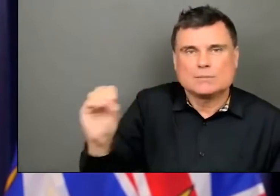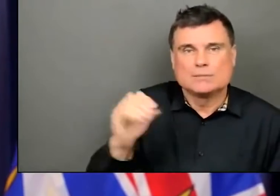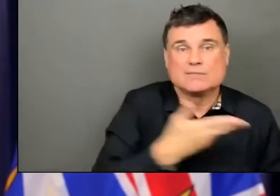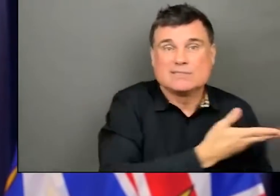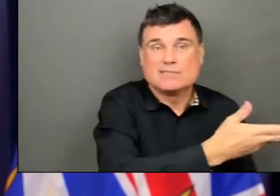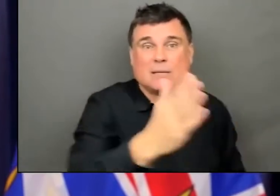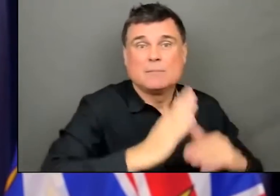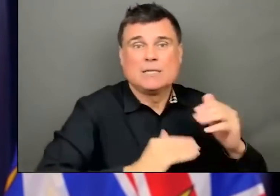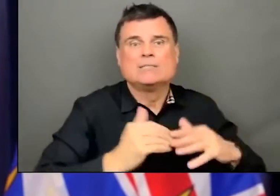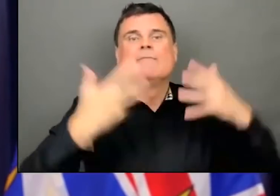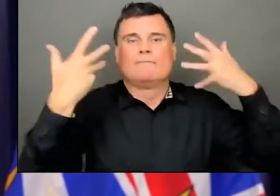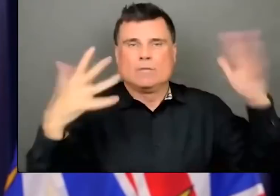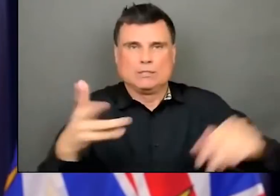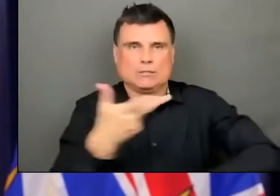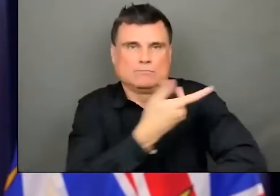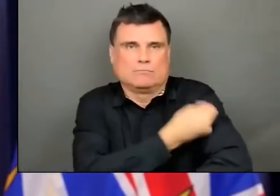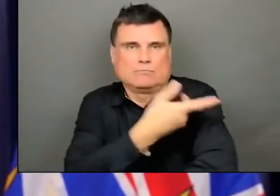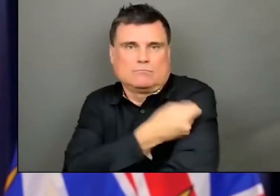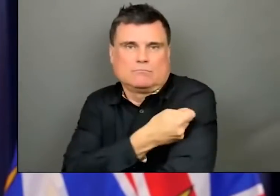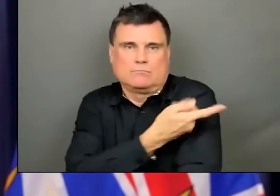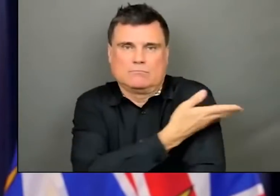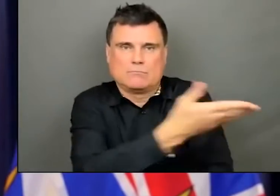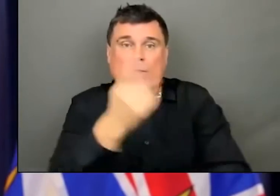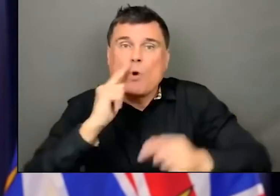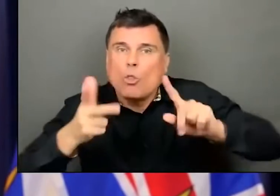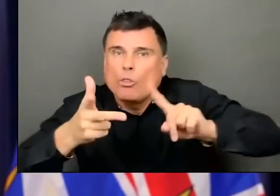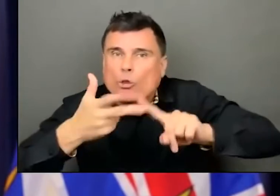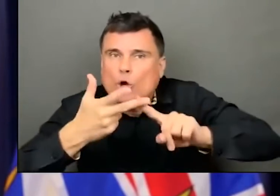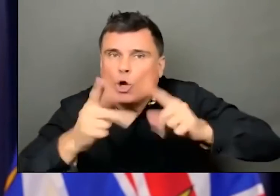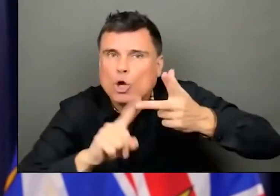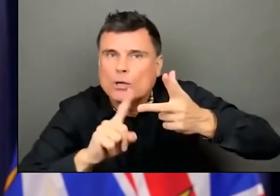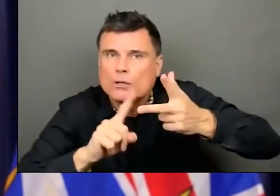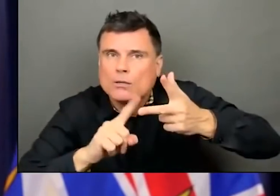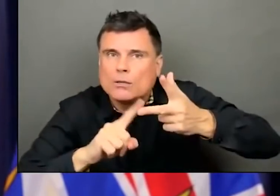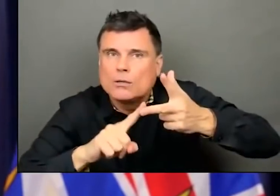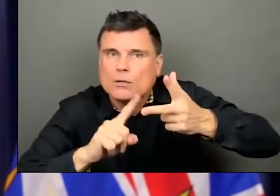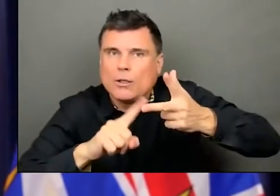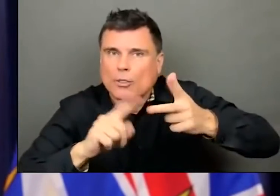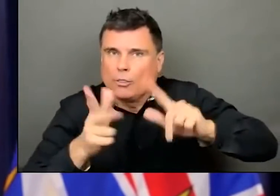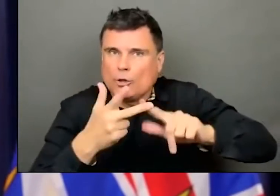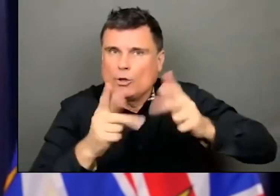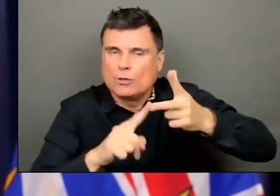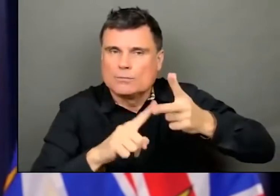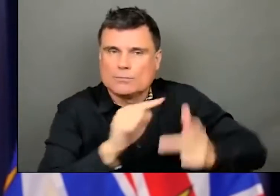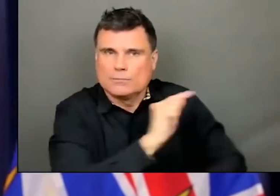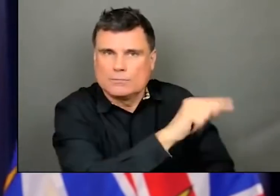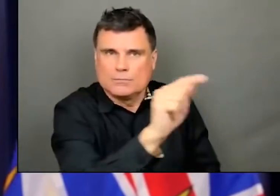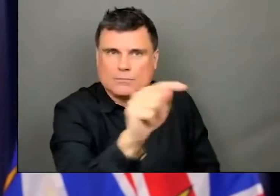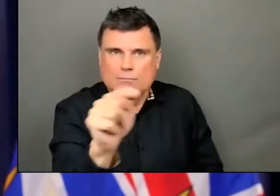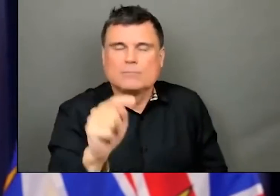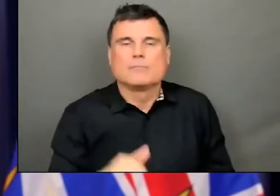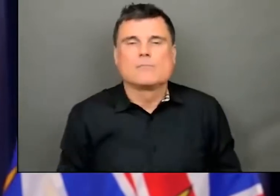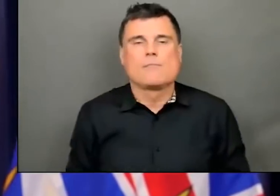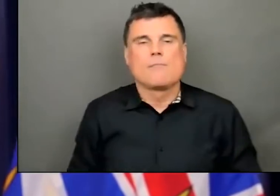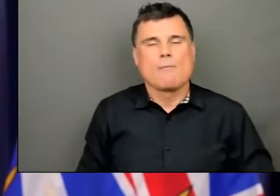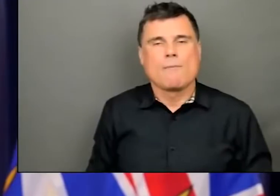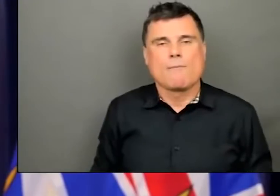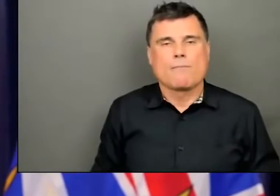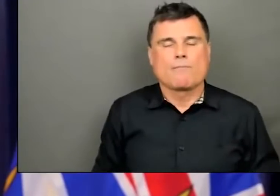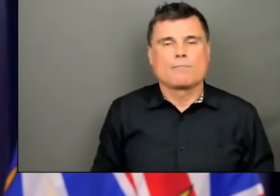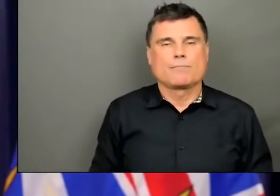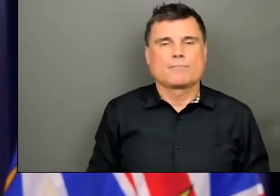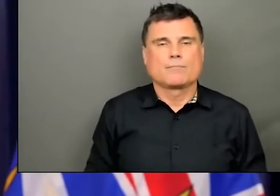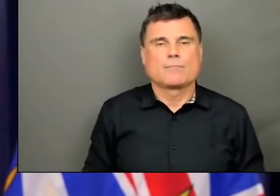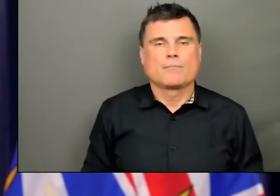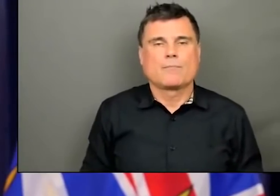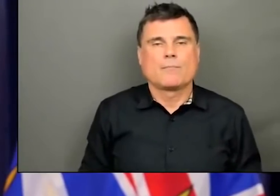That's 491 out of the 536. They are completed in Vancouver Coastal Health and Northern Health. There are 15